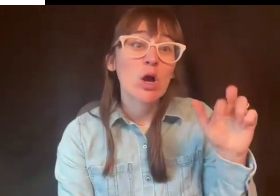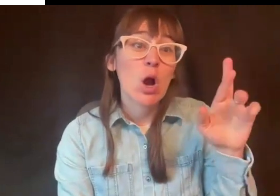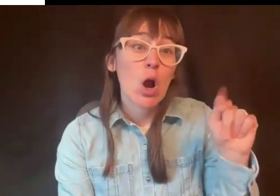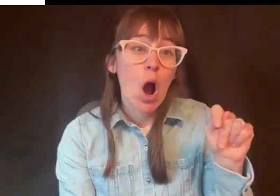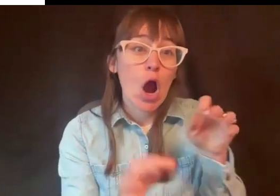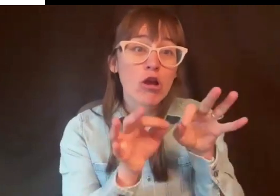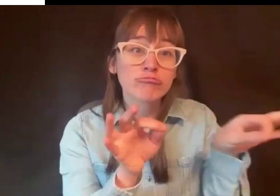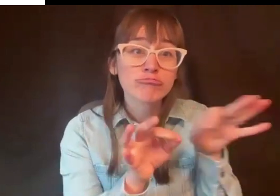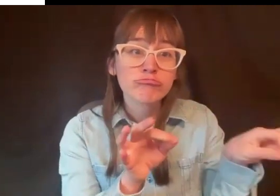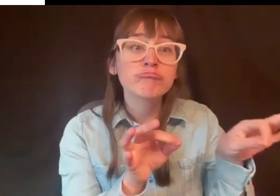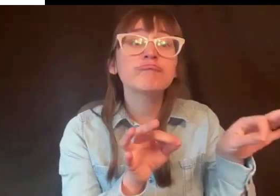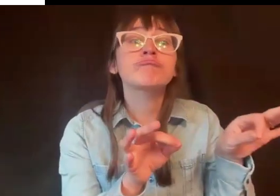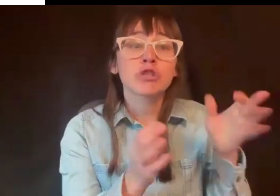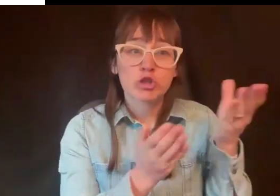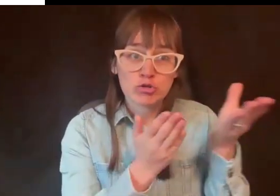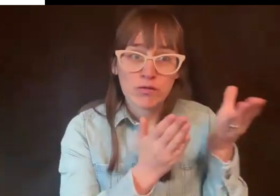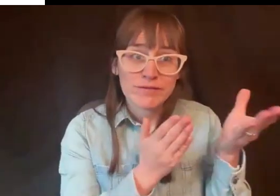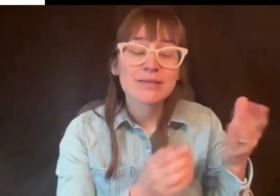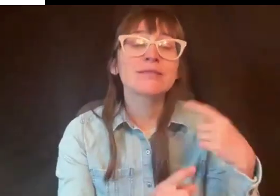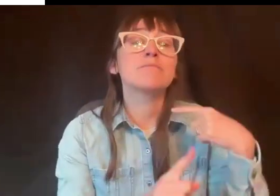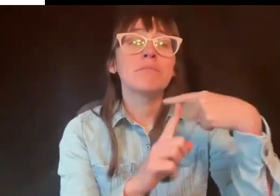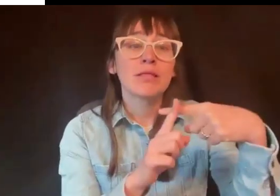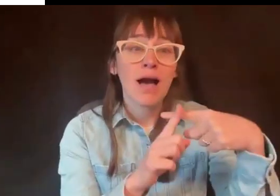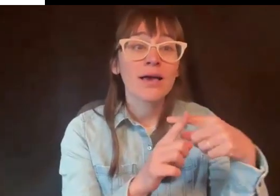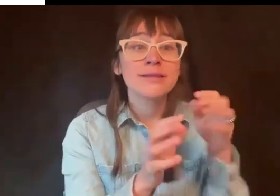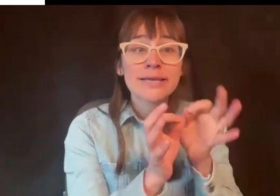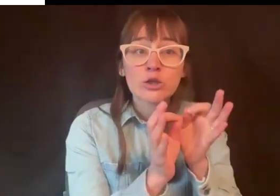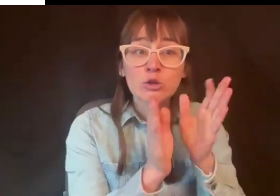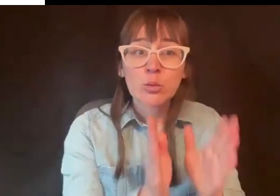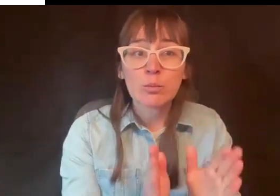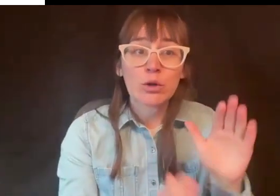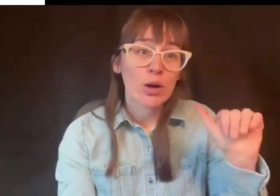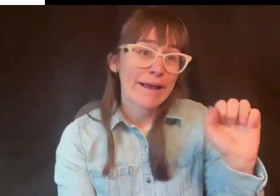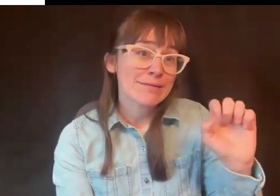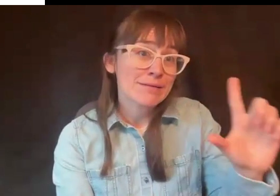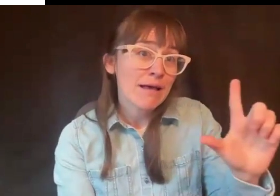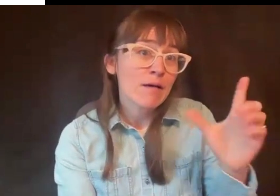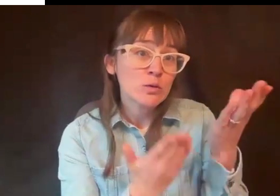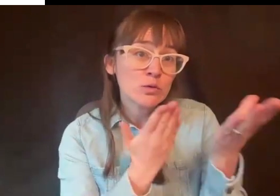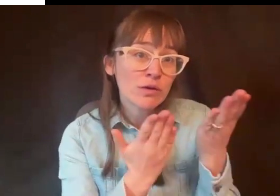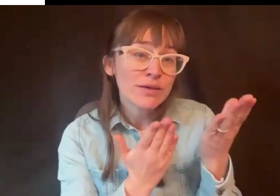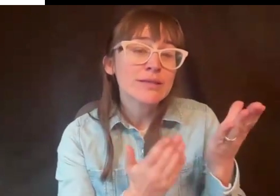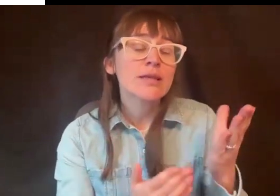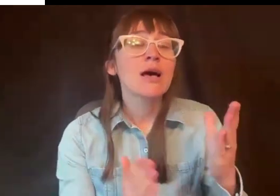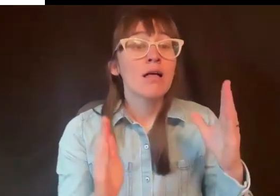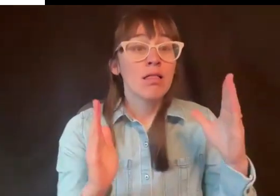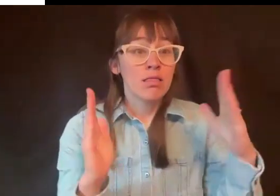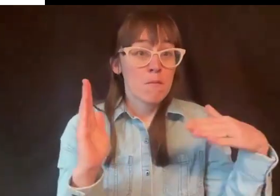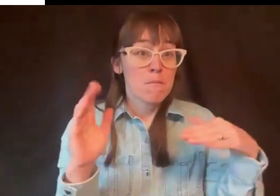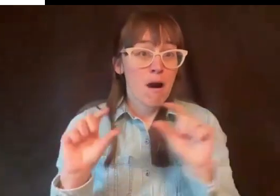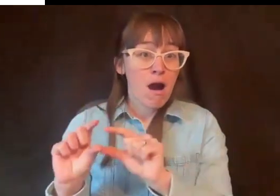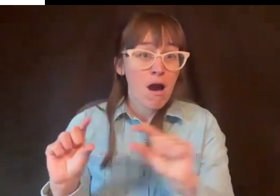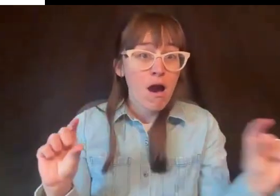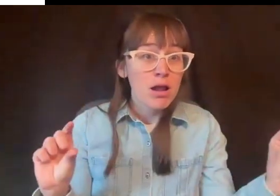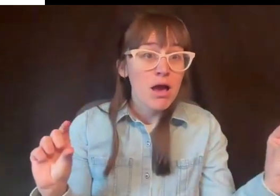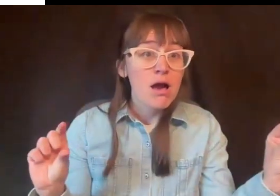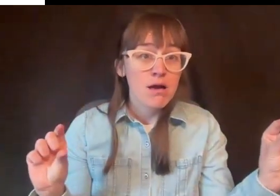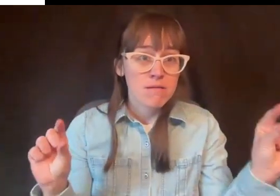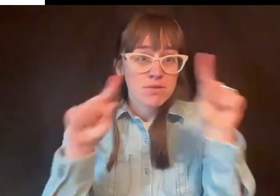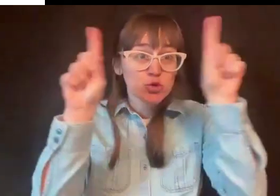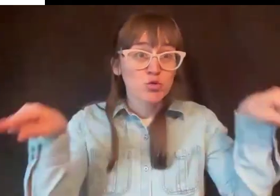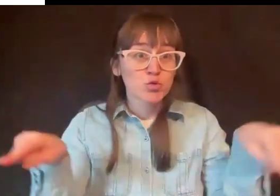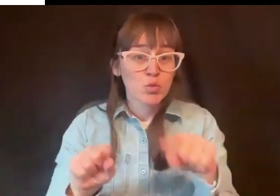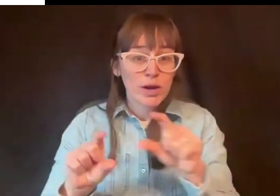available, as well as ASL or interpretation services. Along the bottom of your Zoom screen, you can